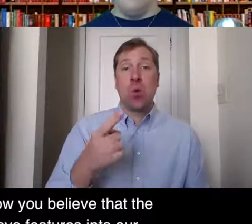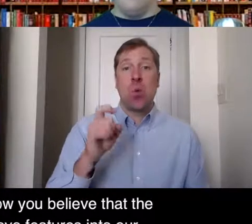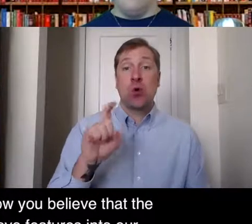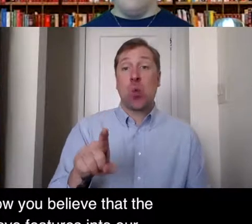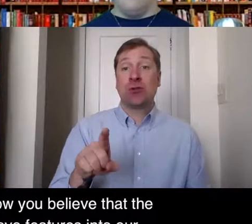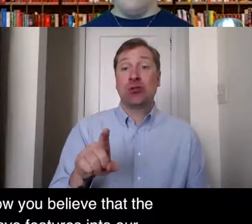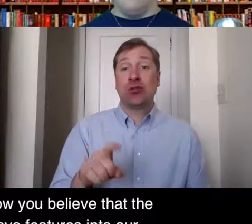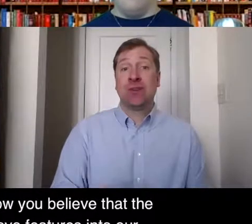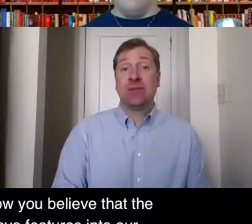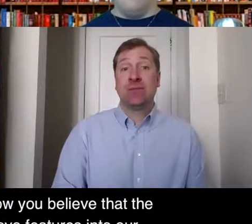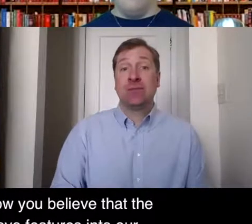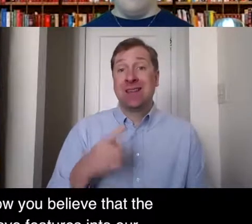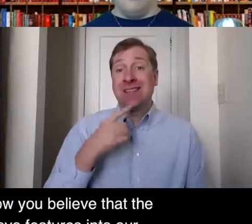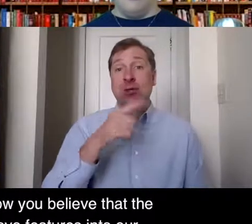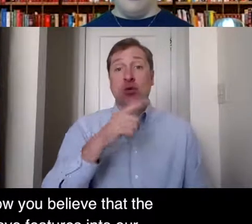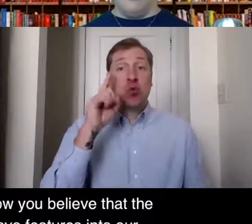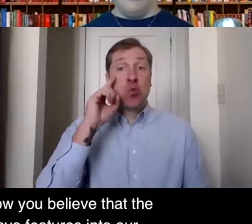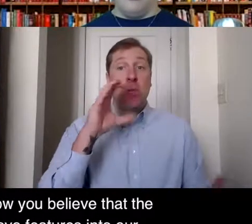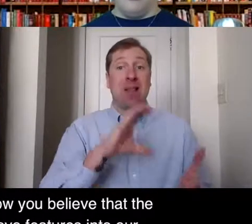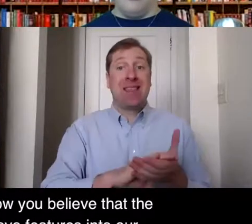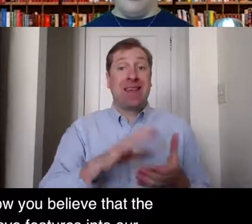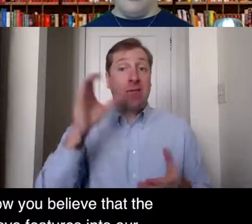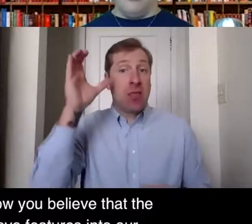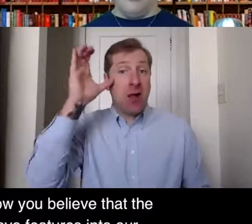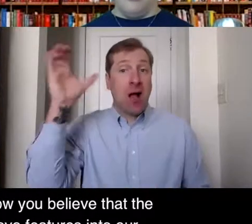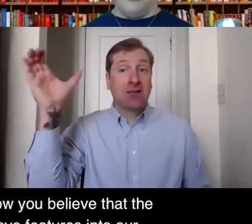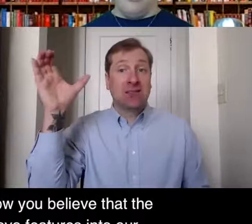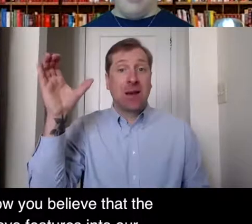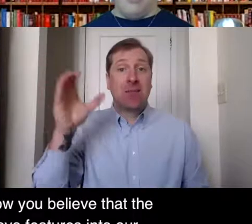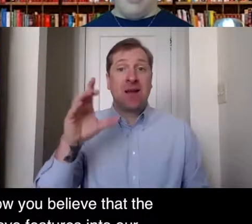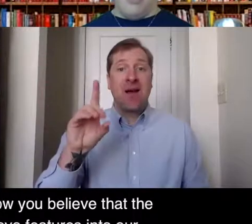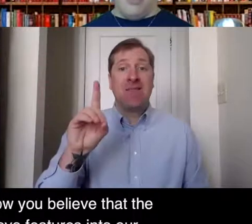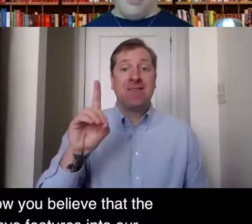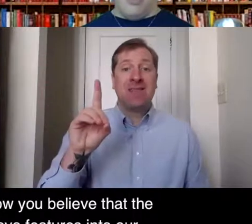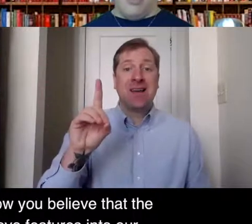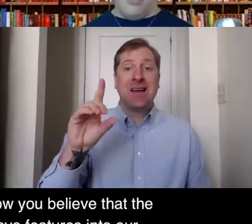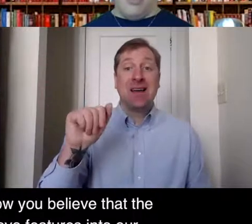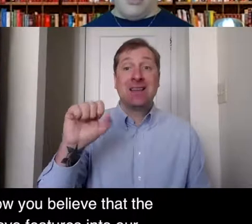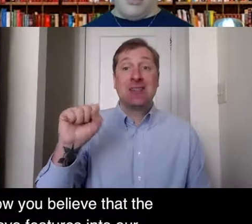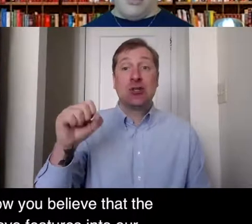asked how you believe that the concept of Dash Be'iro